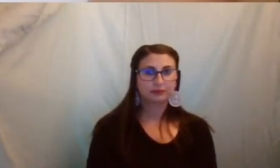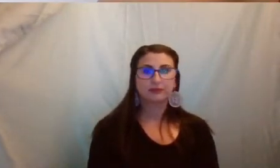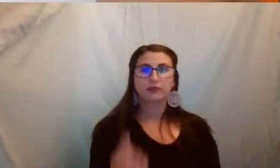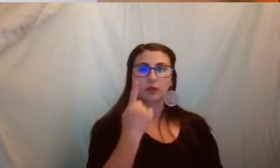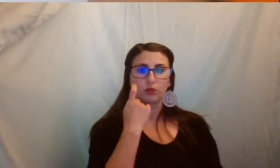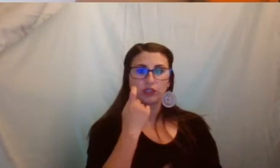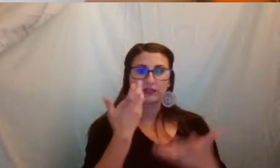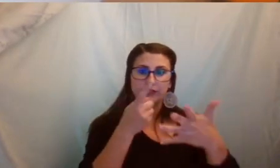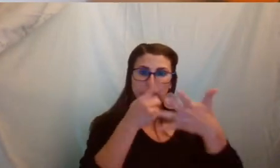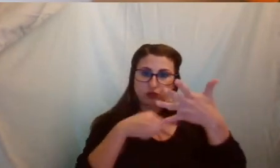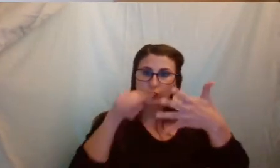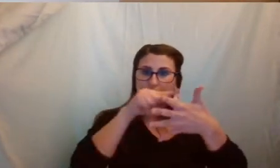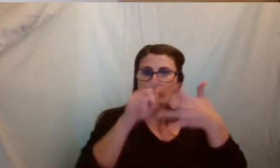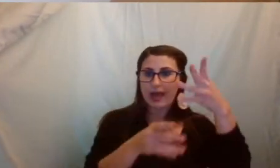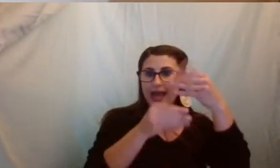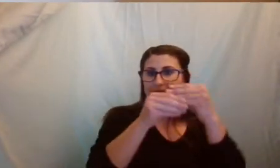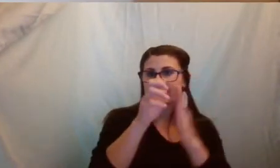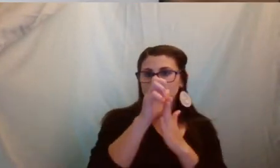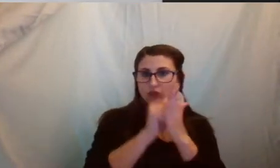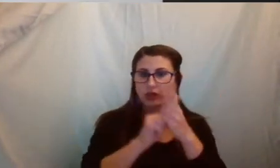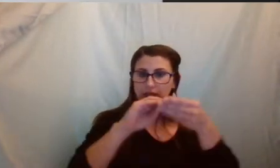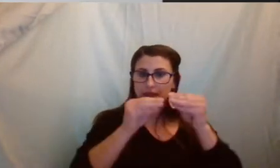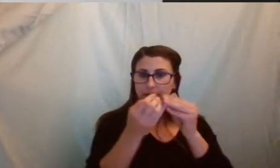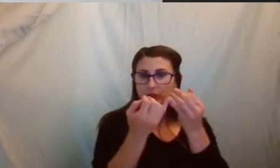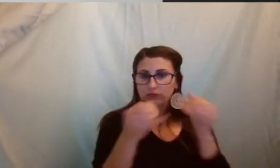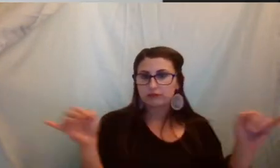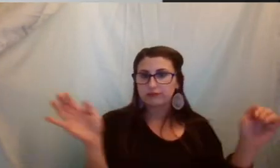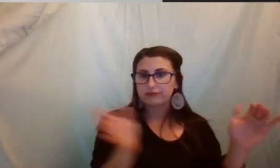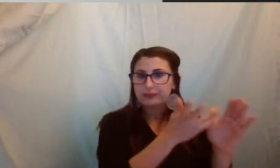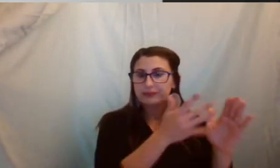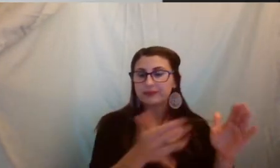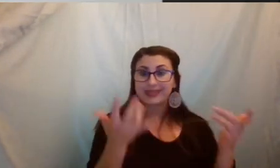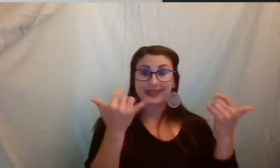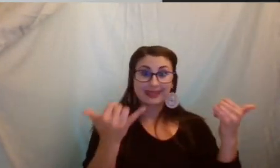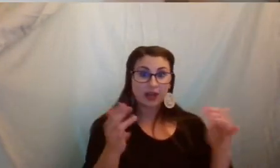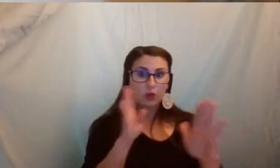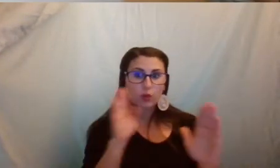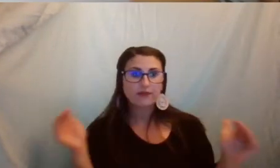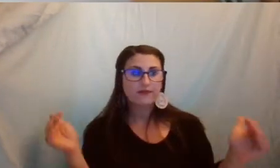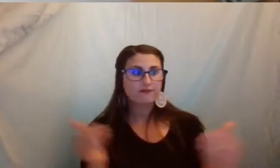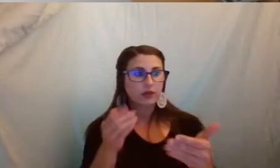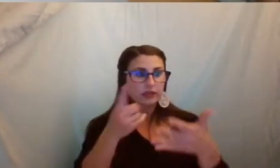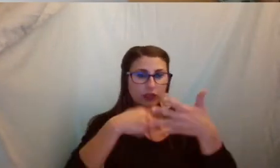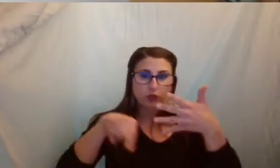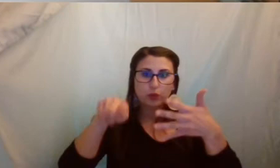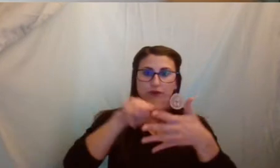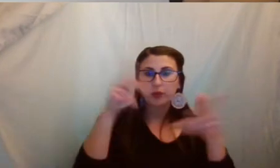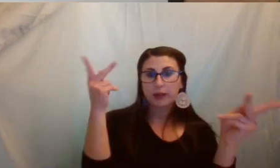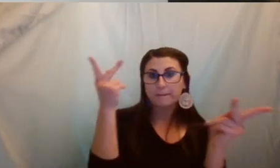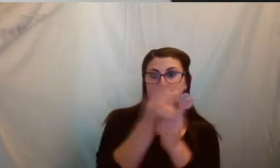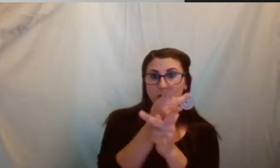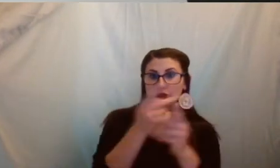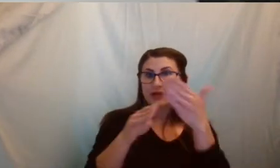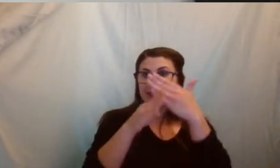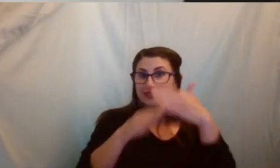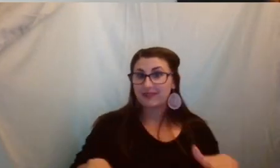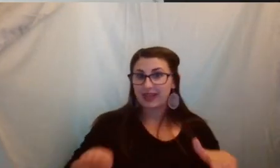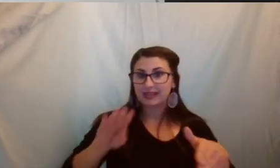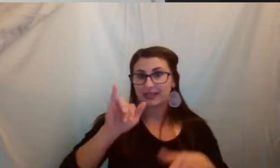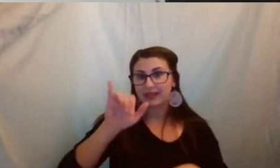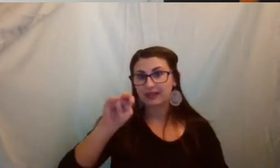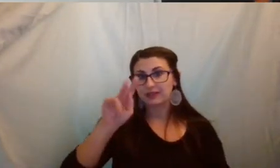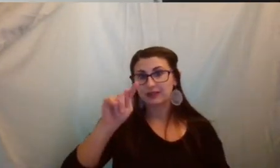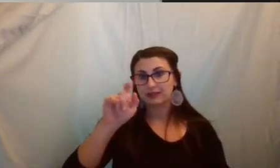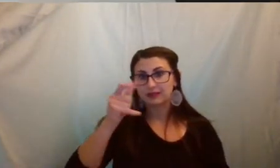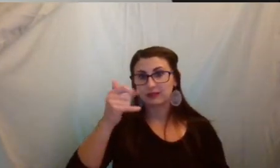All right, we just finished reviewing adding and subtracting integers. Now we are going to go ahead and review multiplying and